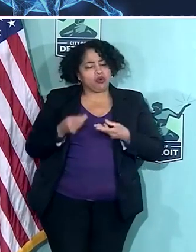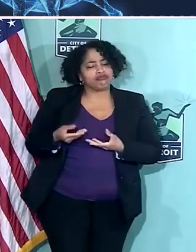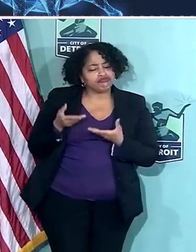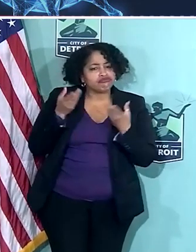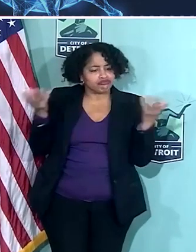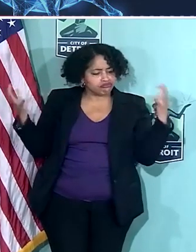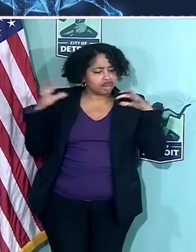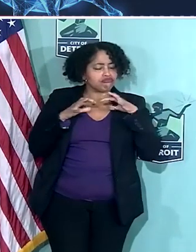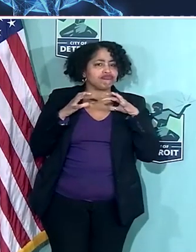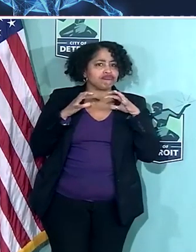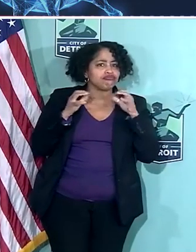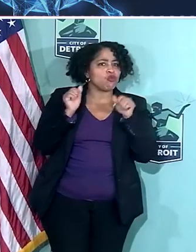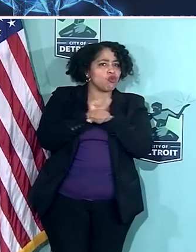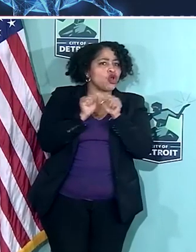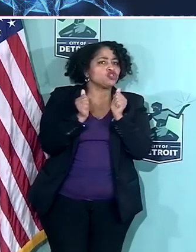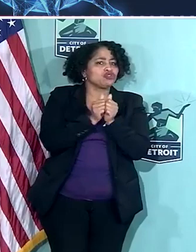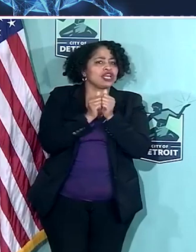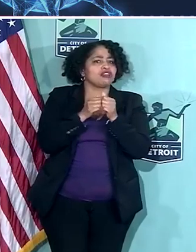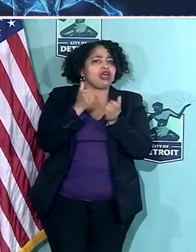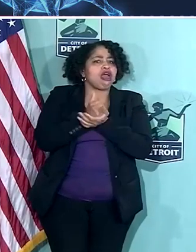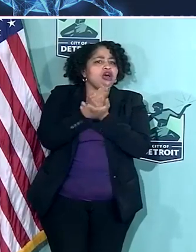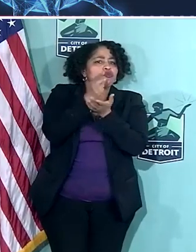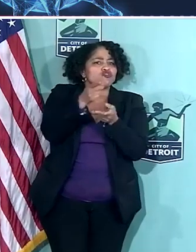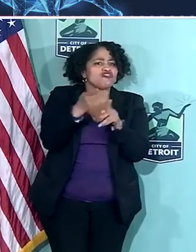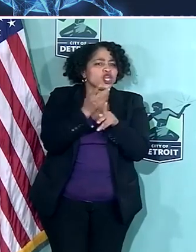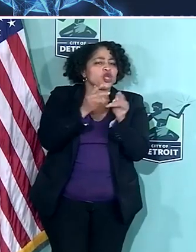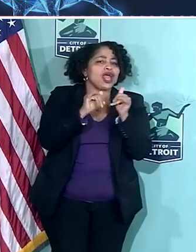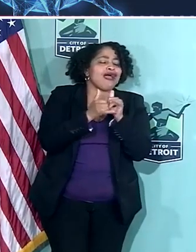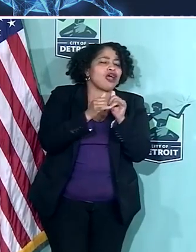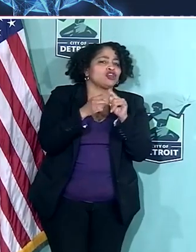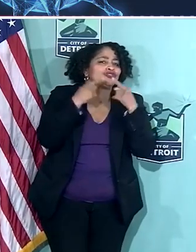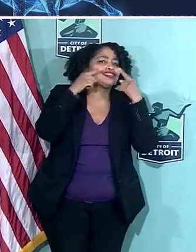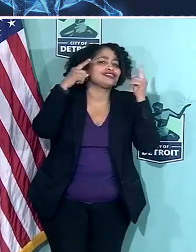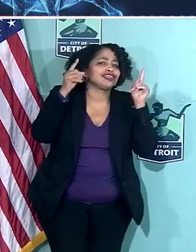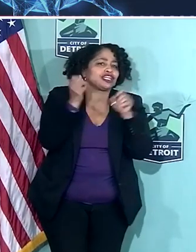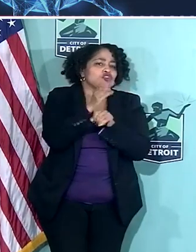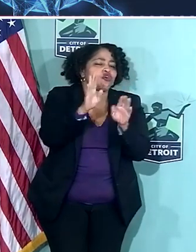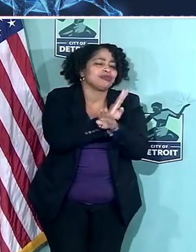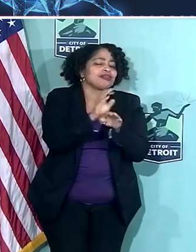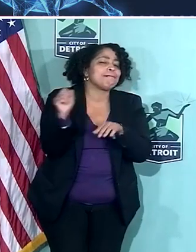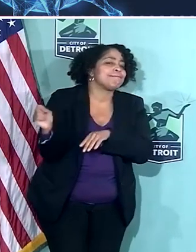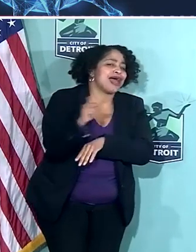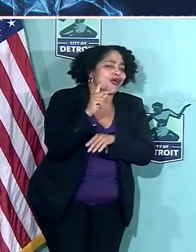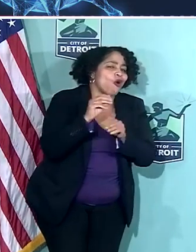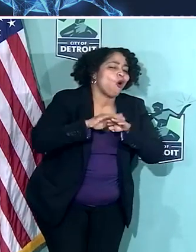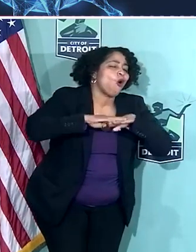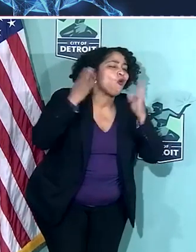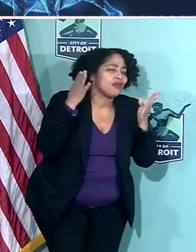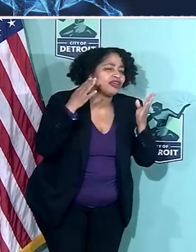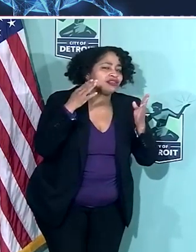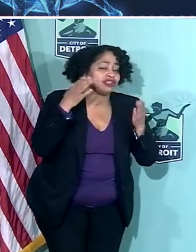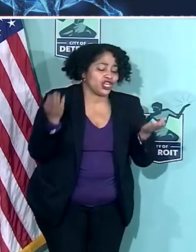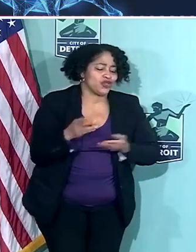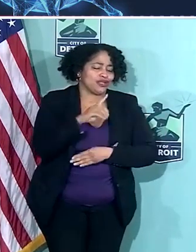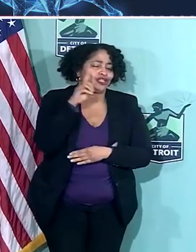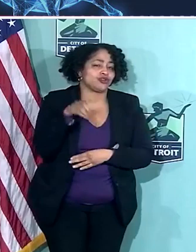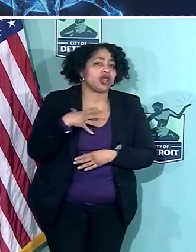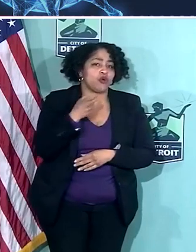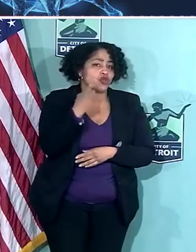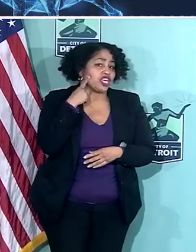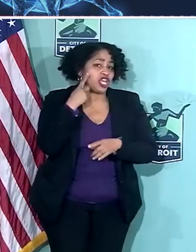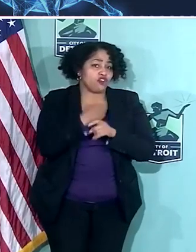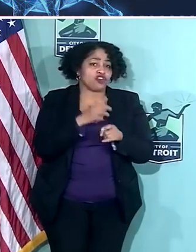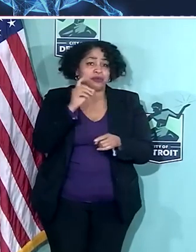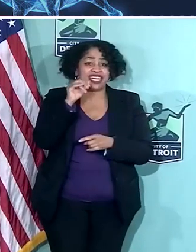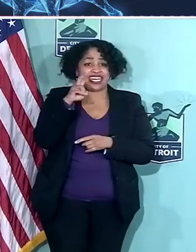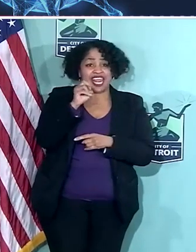can succeed in getting these businesses reopened in the city. And so I want you to hear from Dave Meter